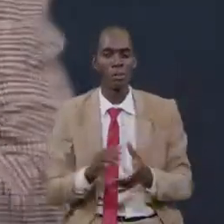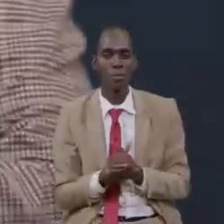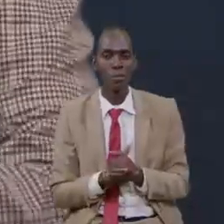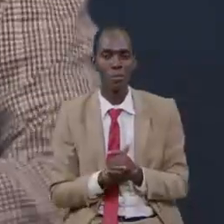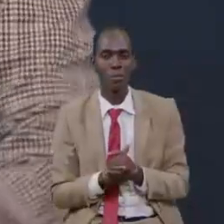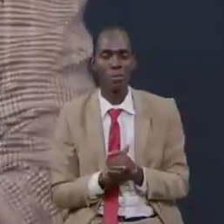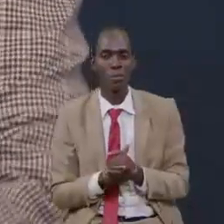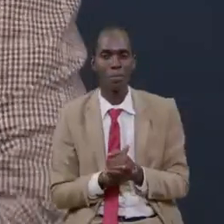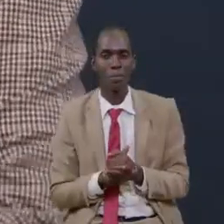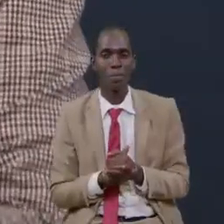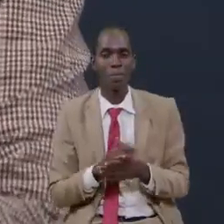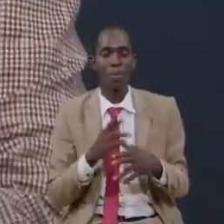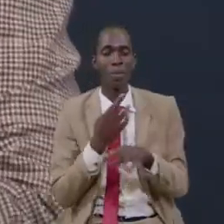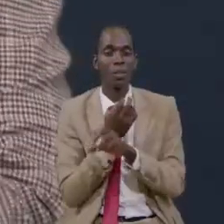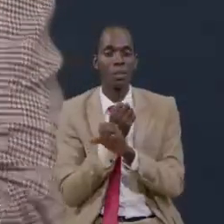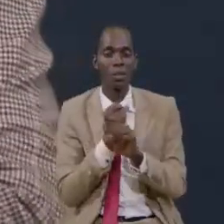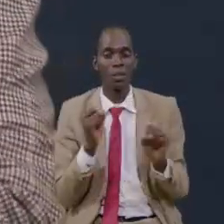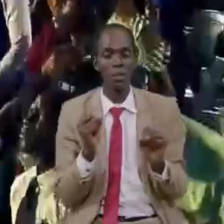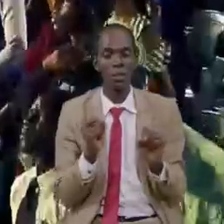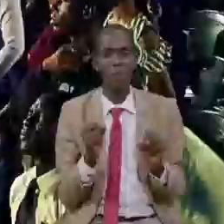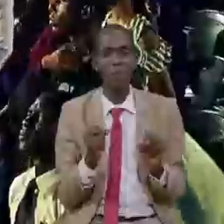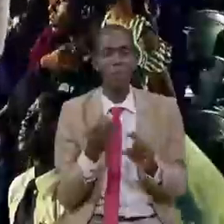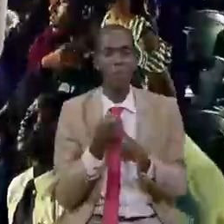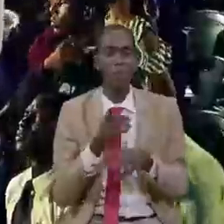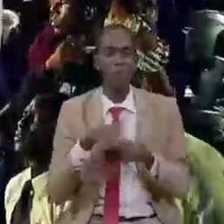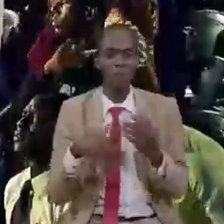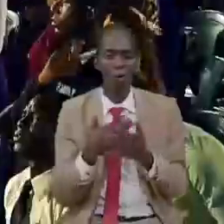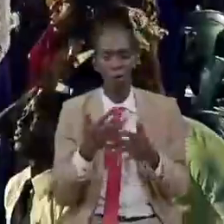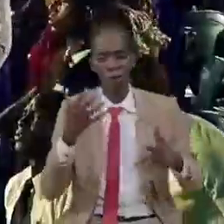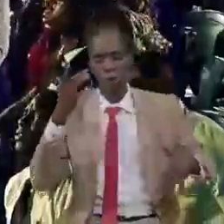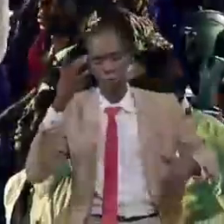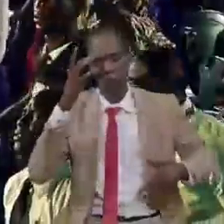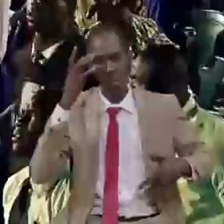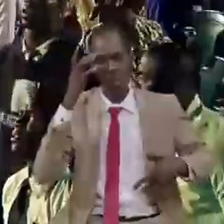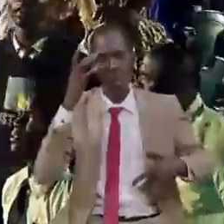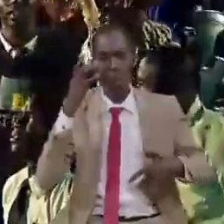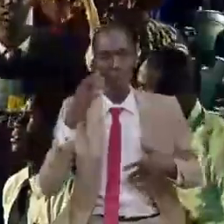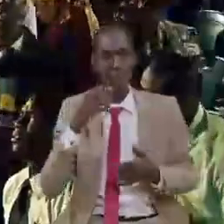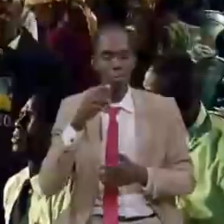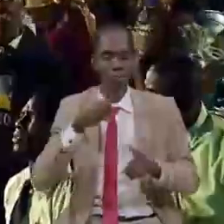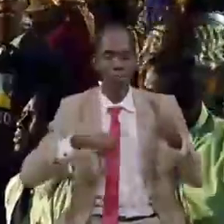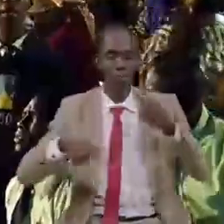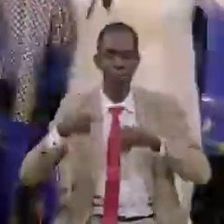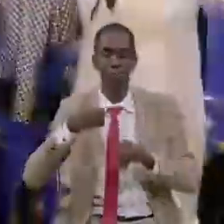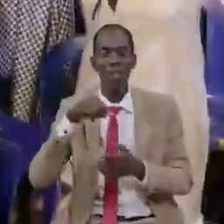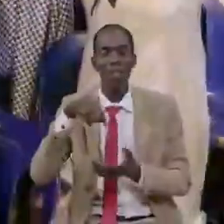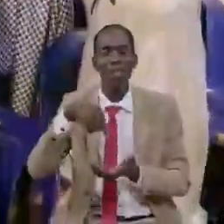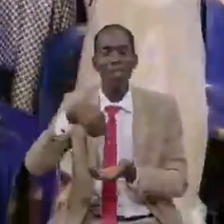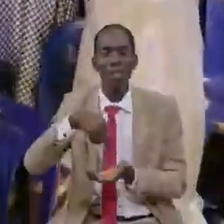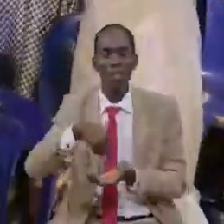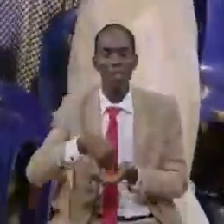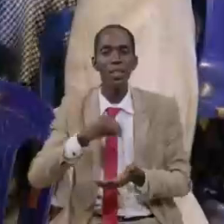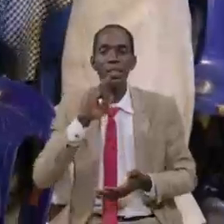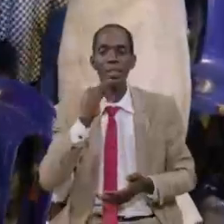Redemption from all sicknesses. This is my day of redemption.